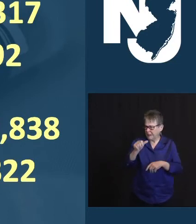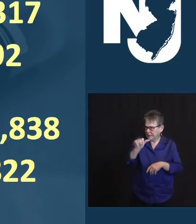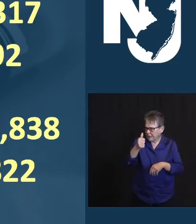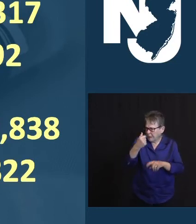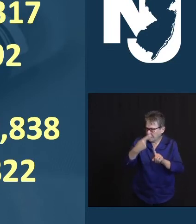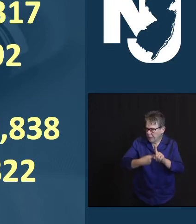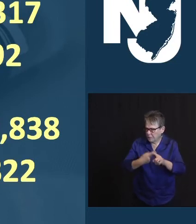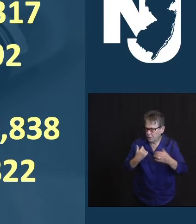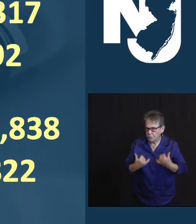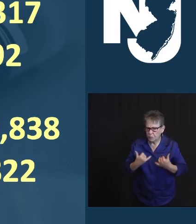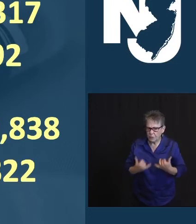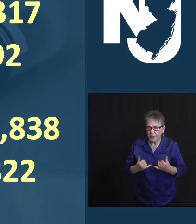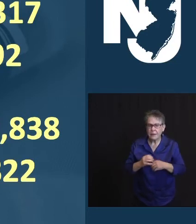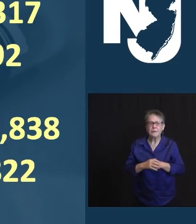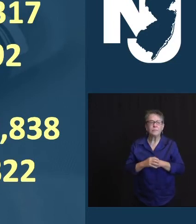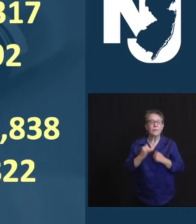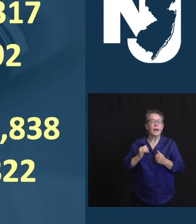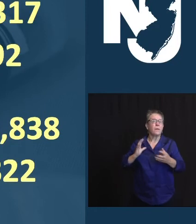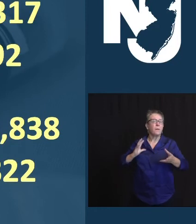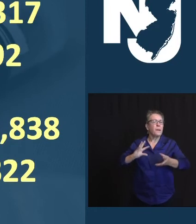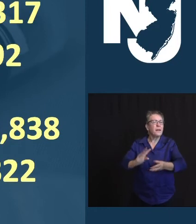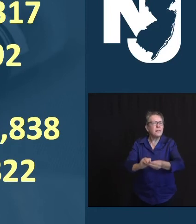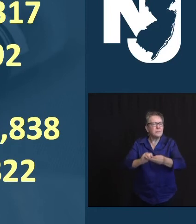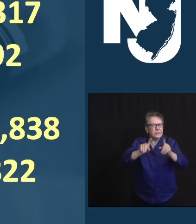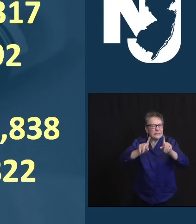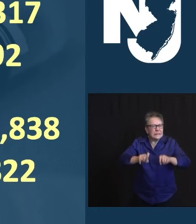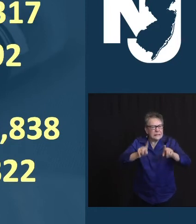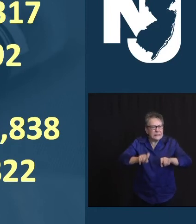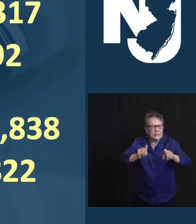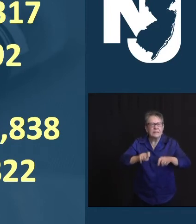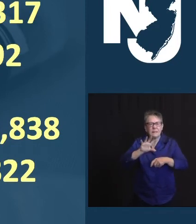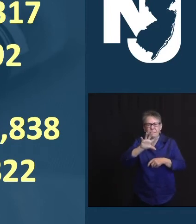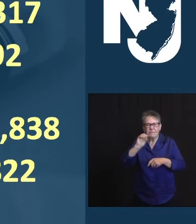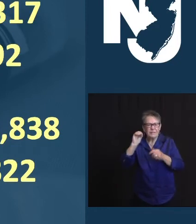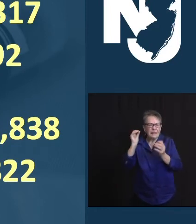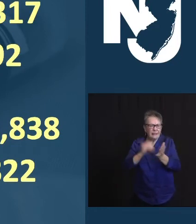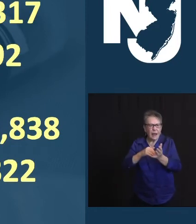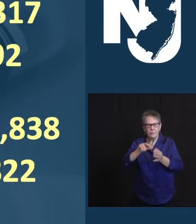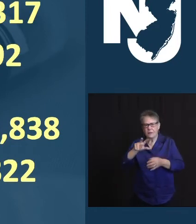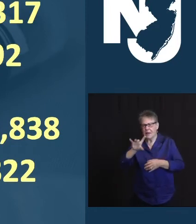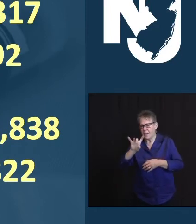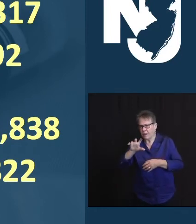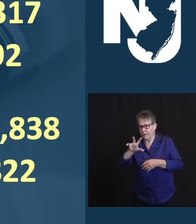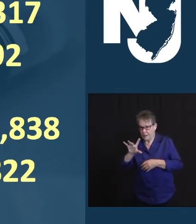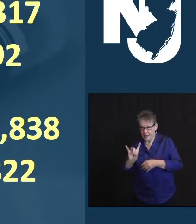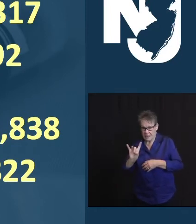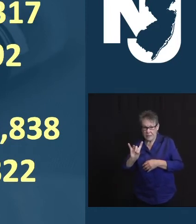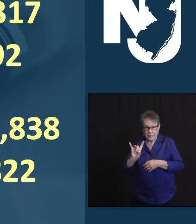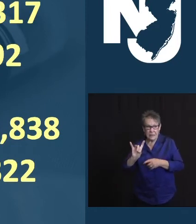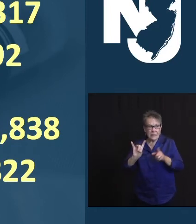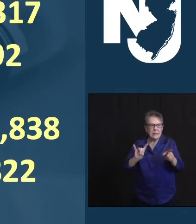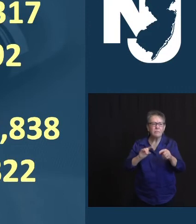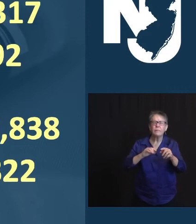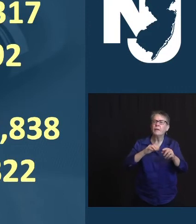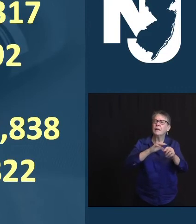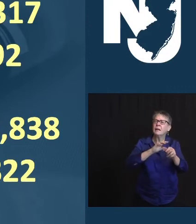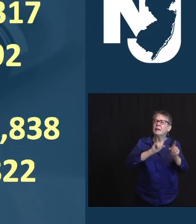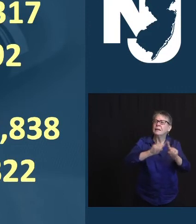reporting 822 new, and I think the word we're going to use, Judy, is probable positive